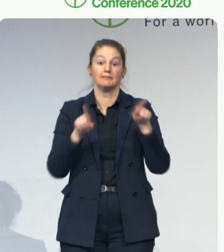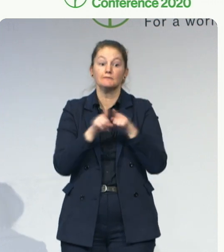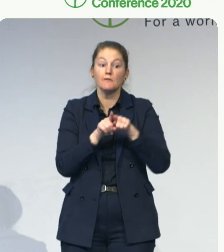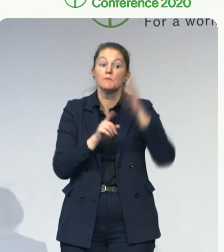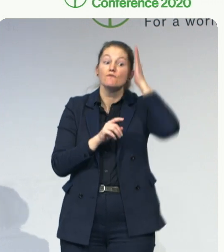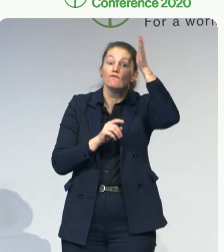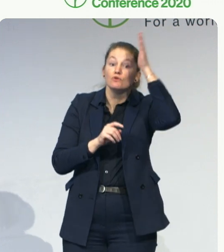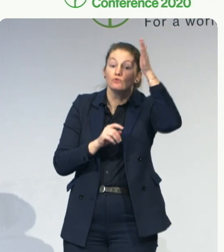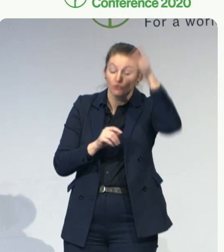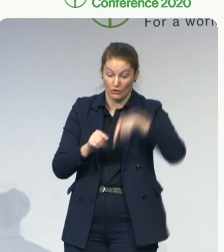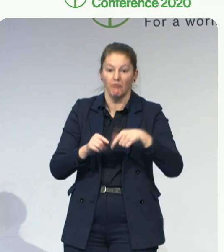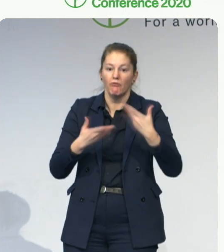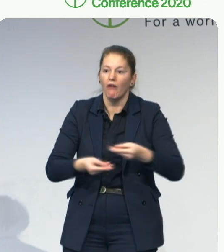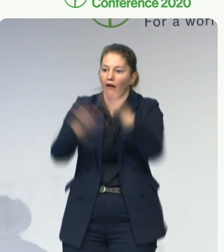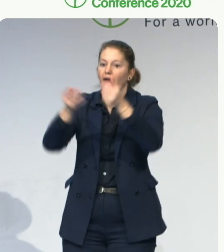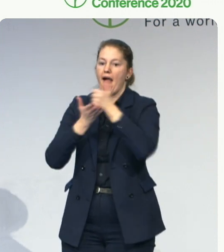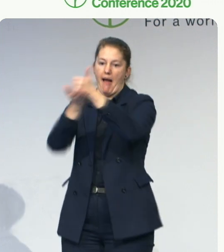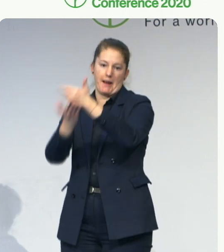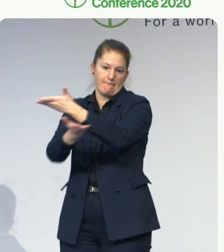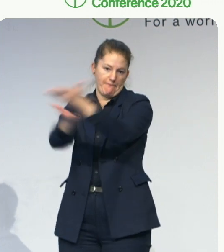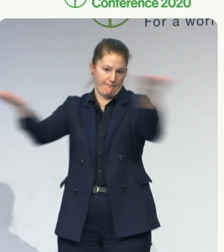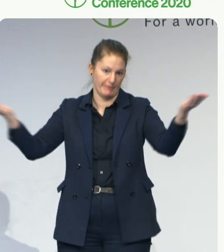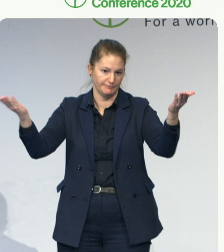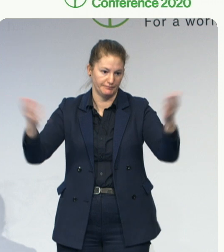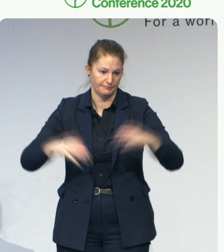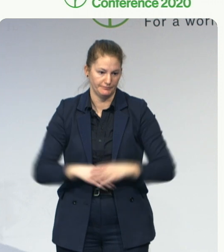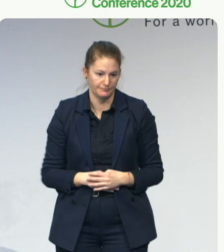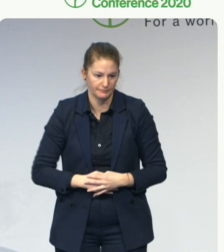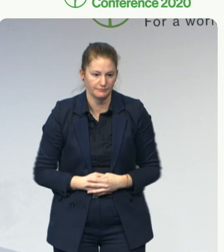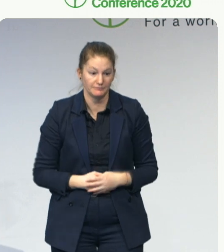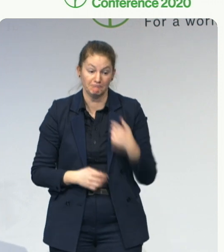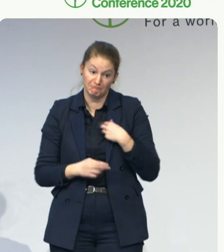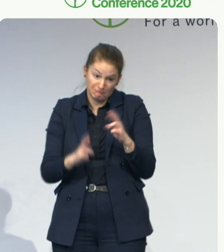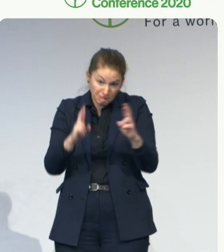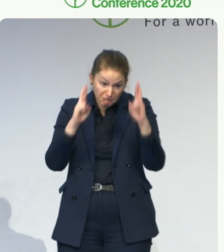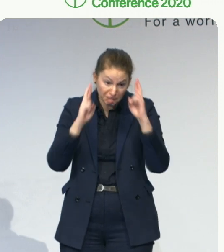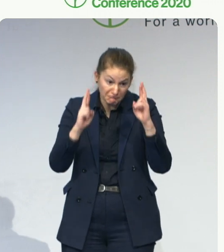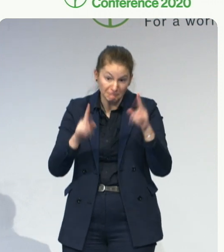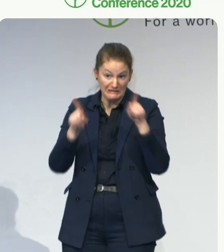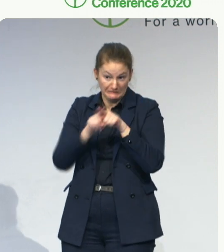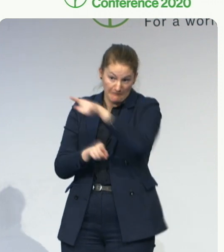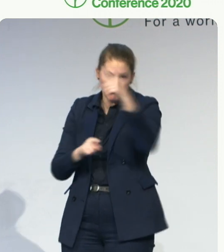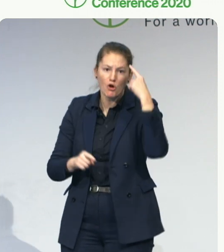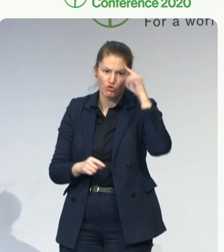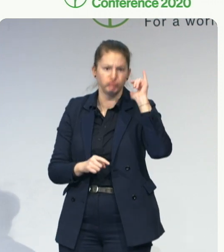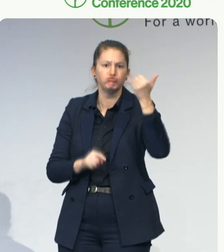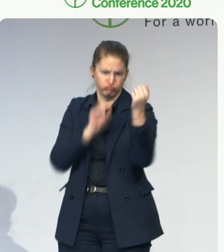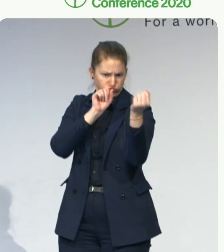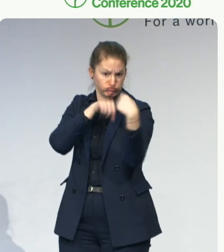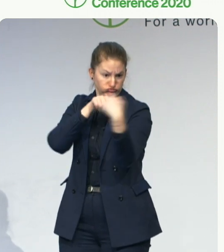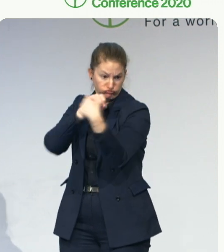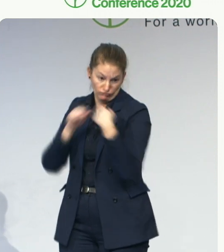I think you will agree that together we have created a unique treasure